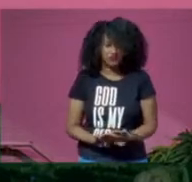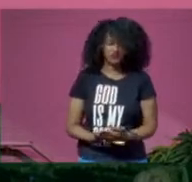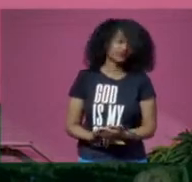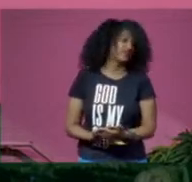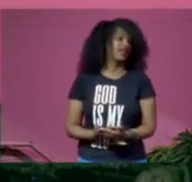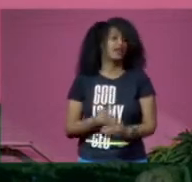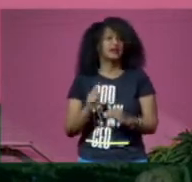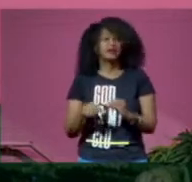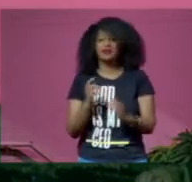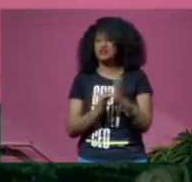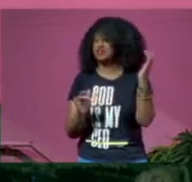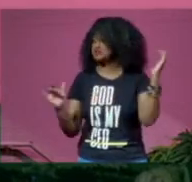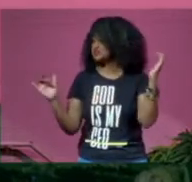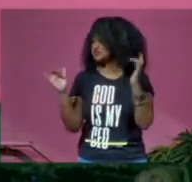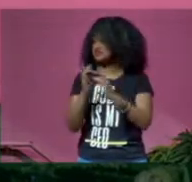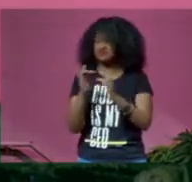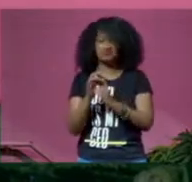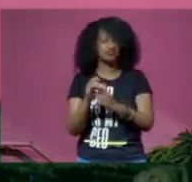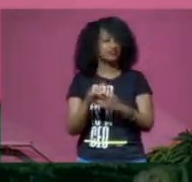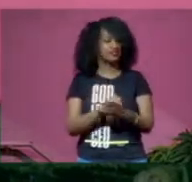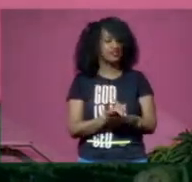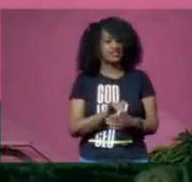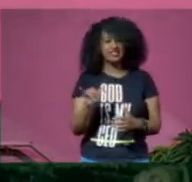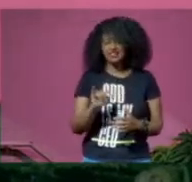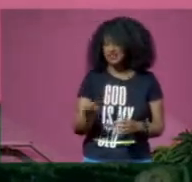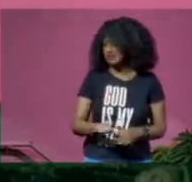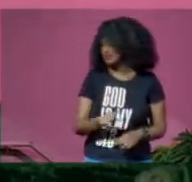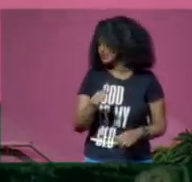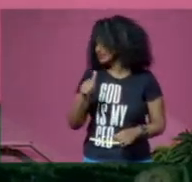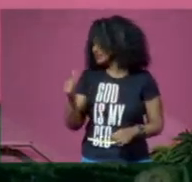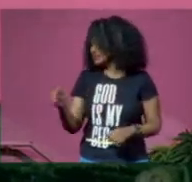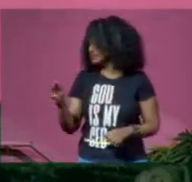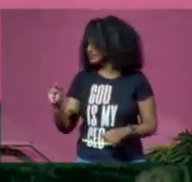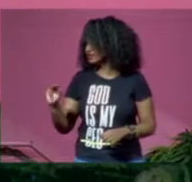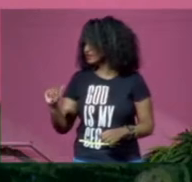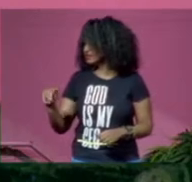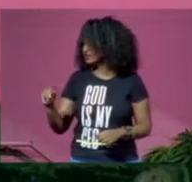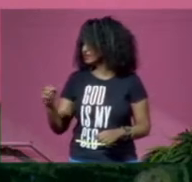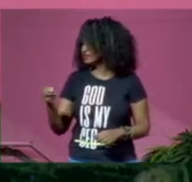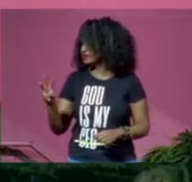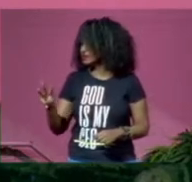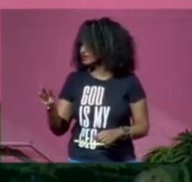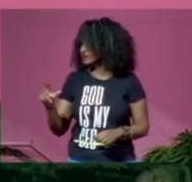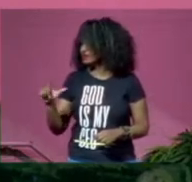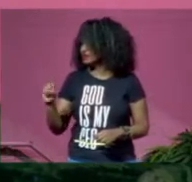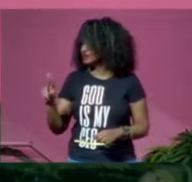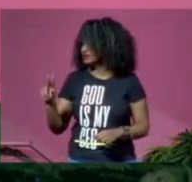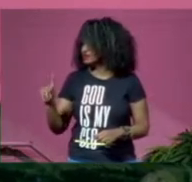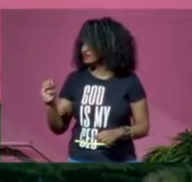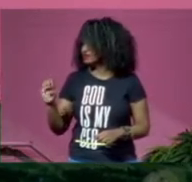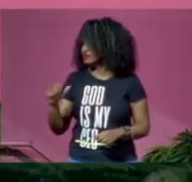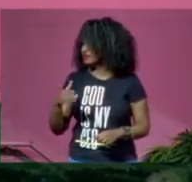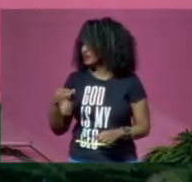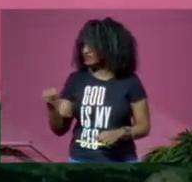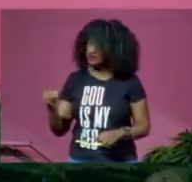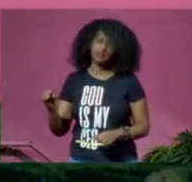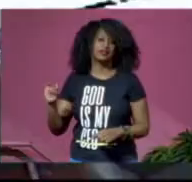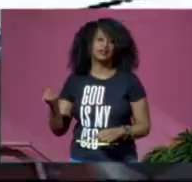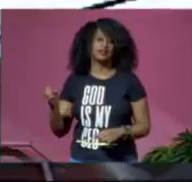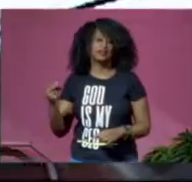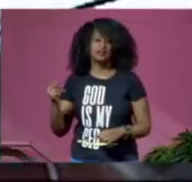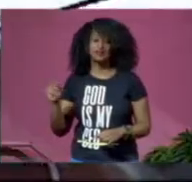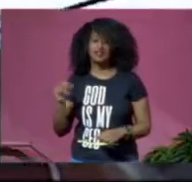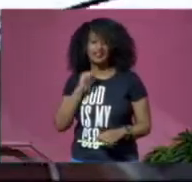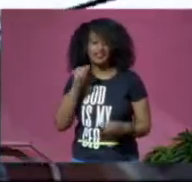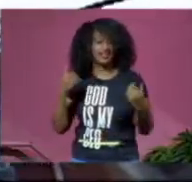narrative in Mark as there is in Matthew and in Luke and in John. There are no angels who come to poor shepherds in